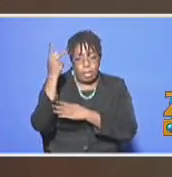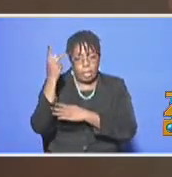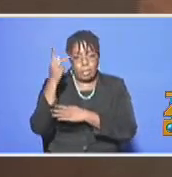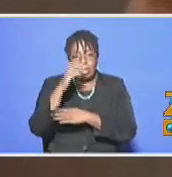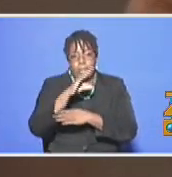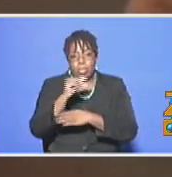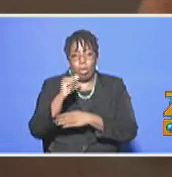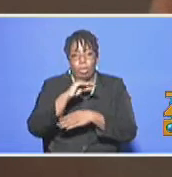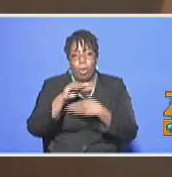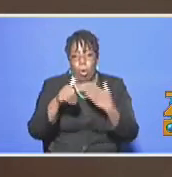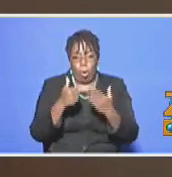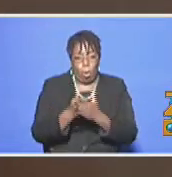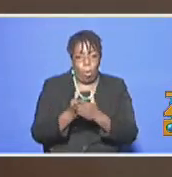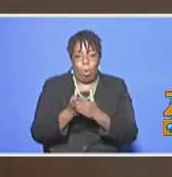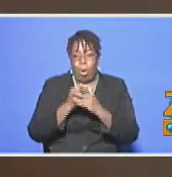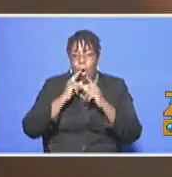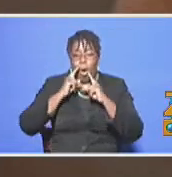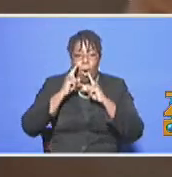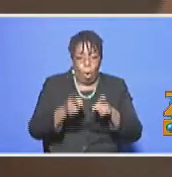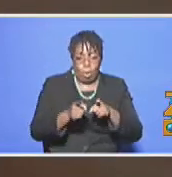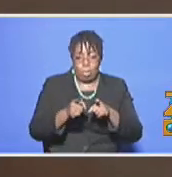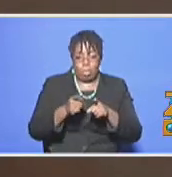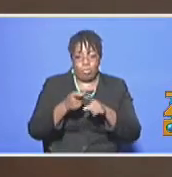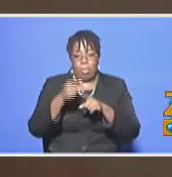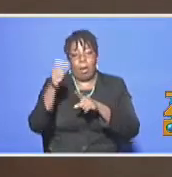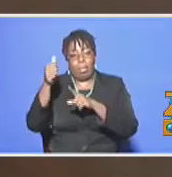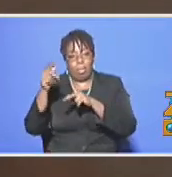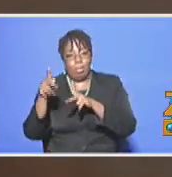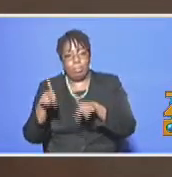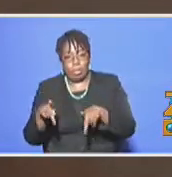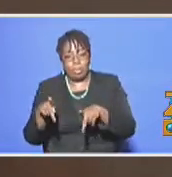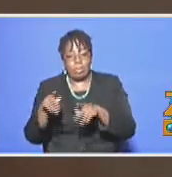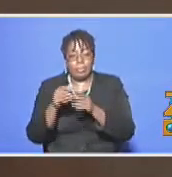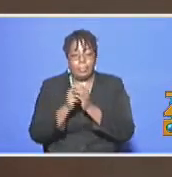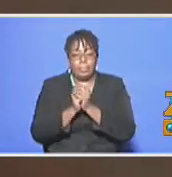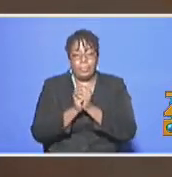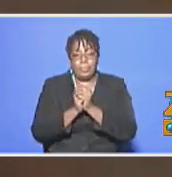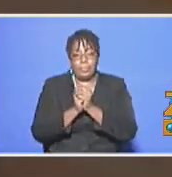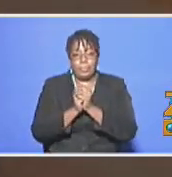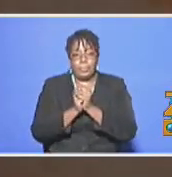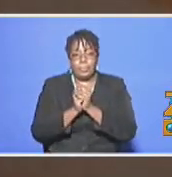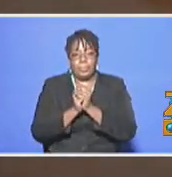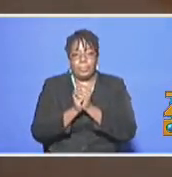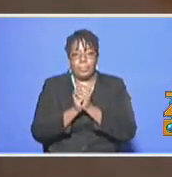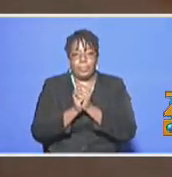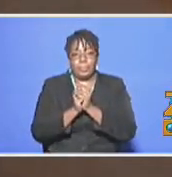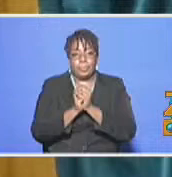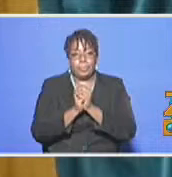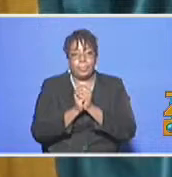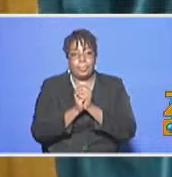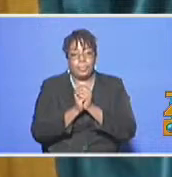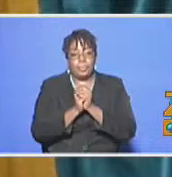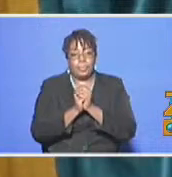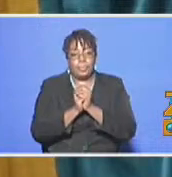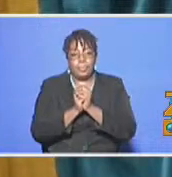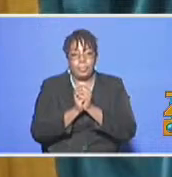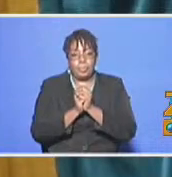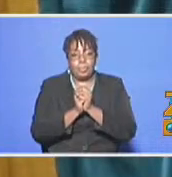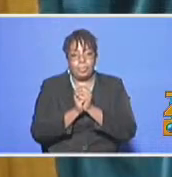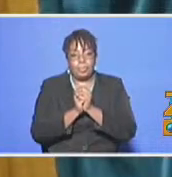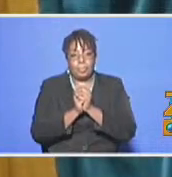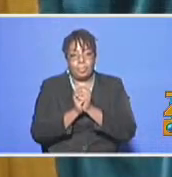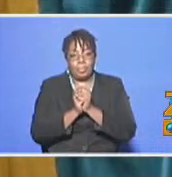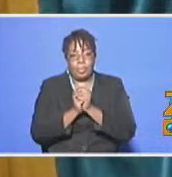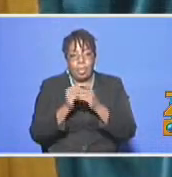No orders coming down from above. For the ZNS Network News, I'm Charles Fisher. Well, the